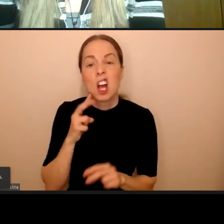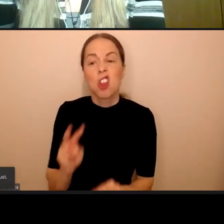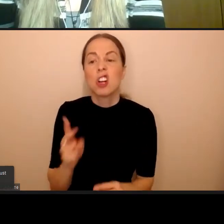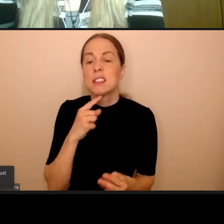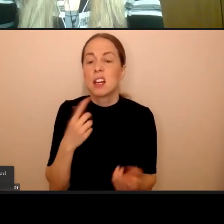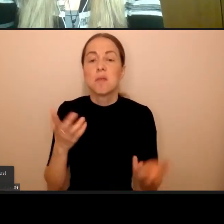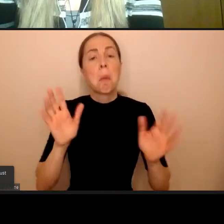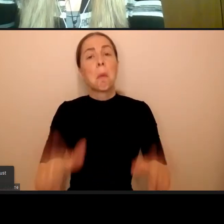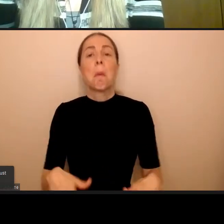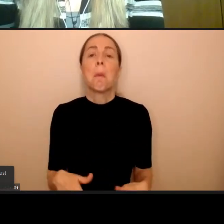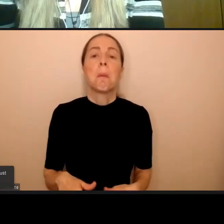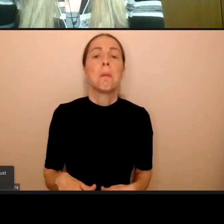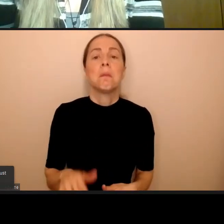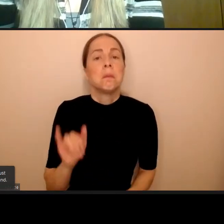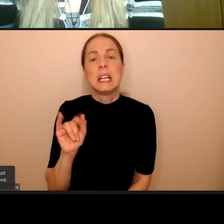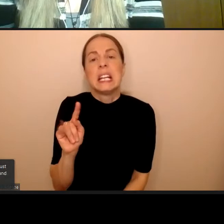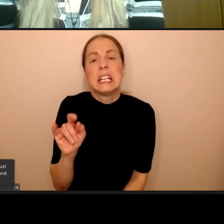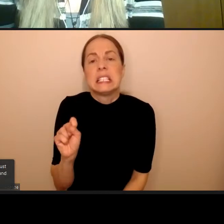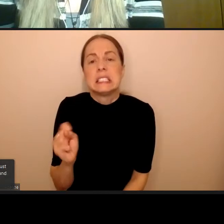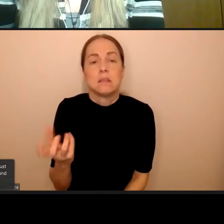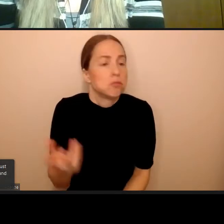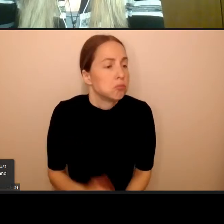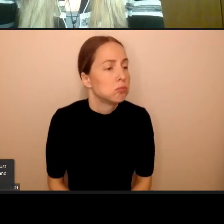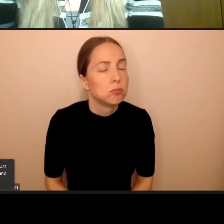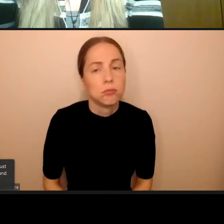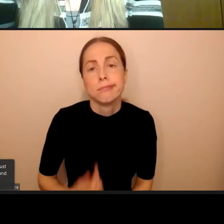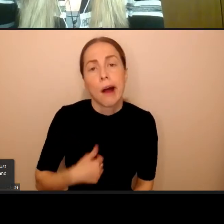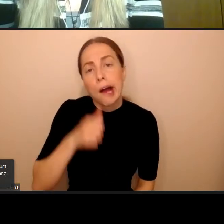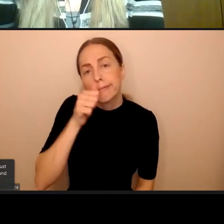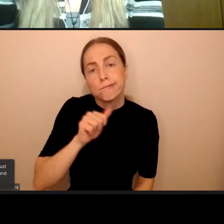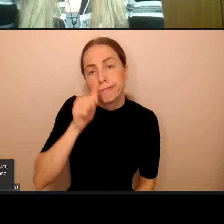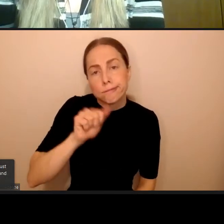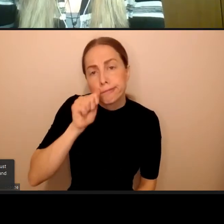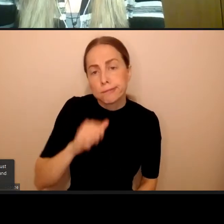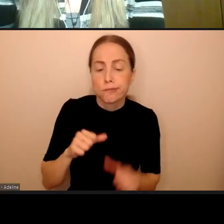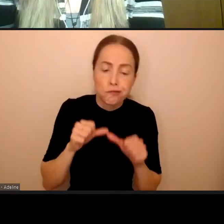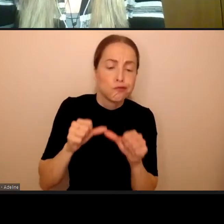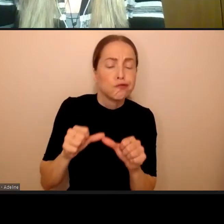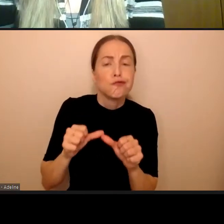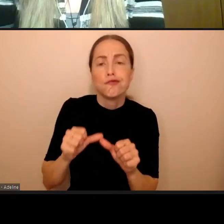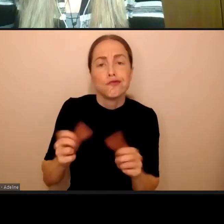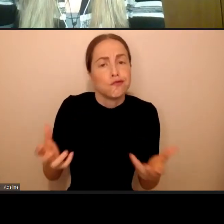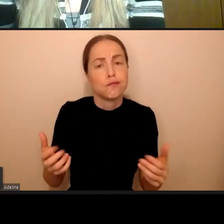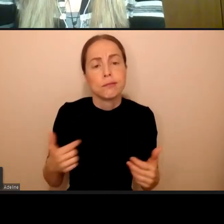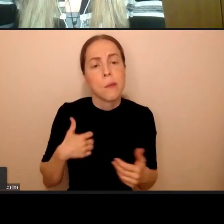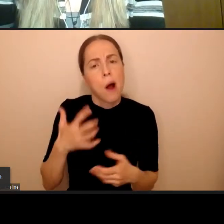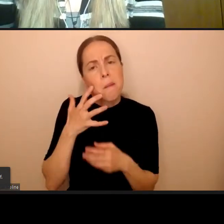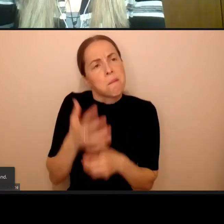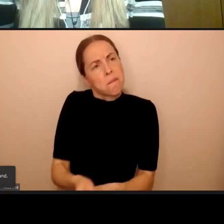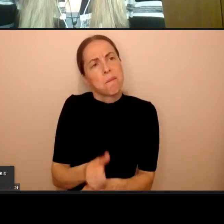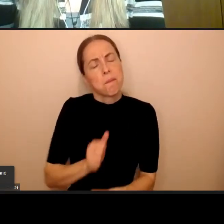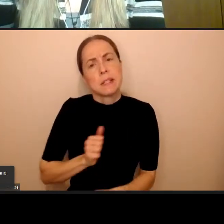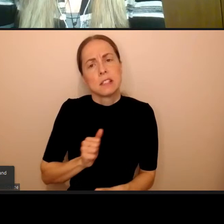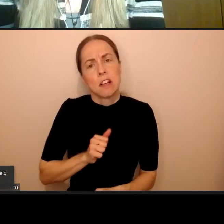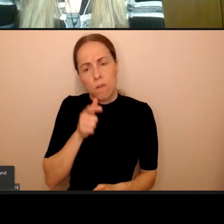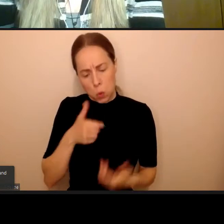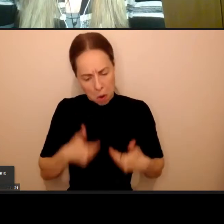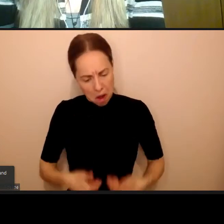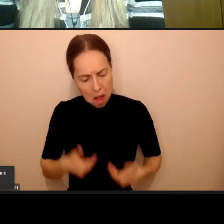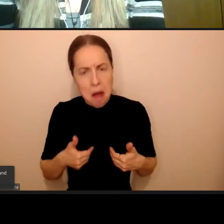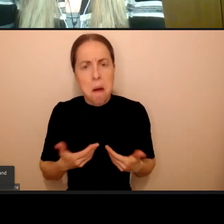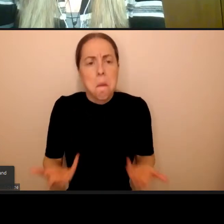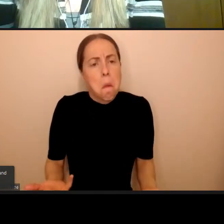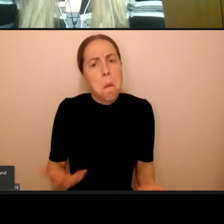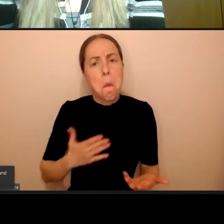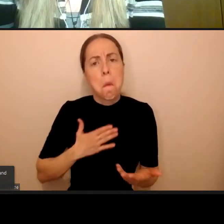what it is, and I have to work through it and work with it and keep going with it. I believe I'm fairly confident with myself and who I am and with the